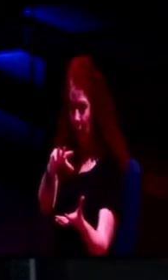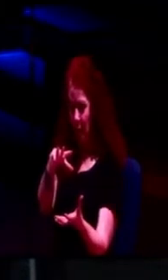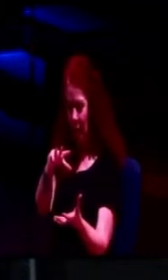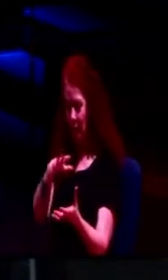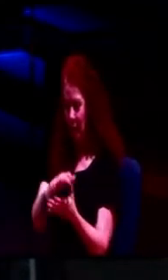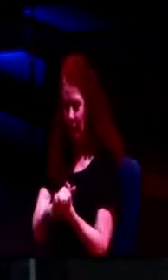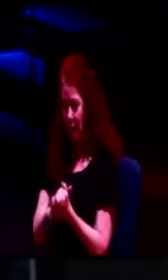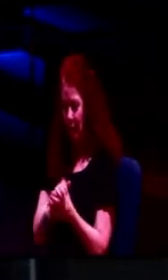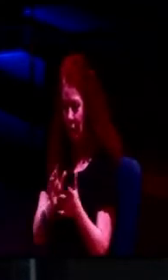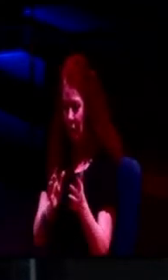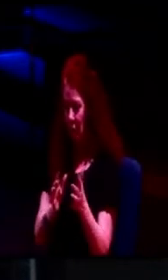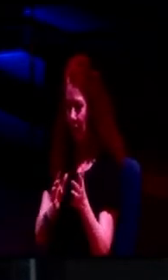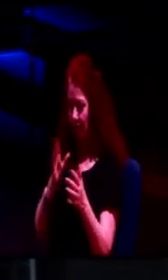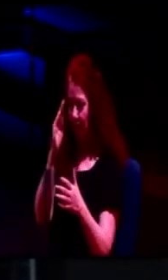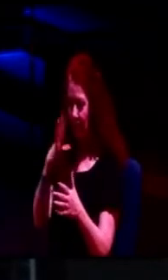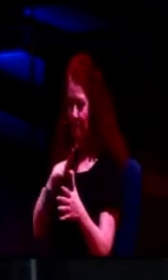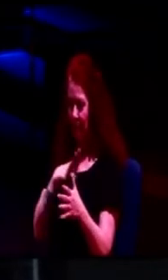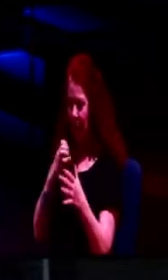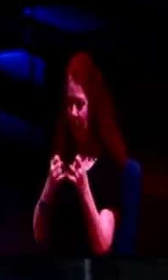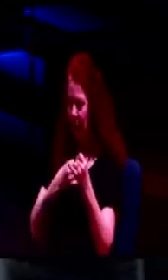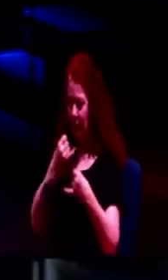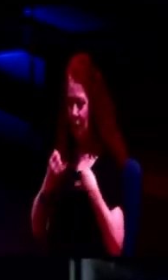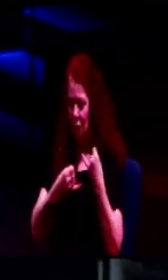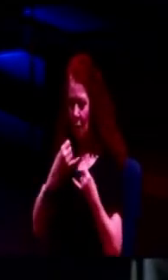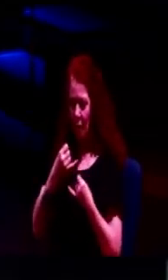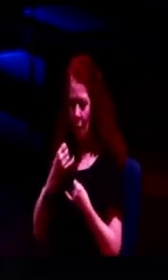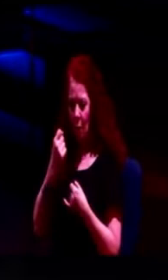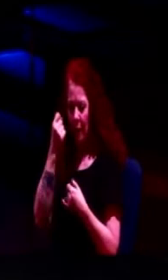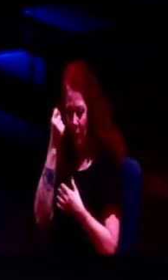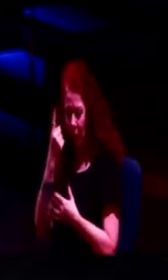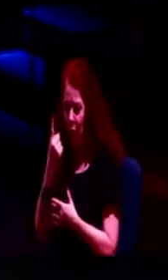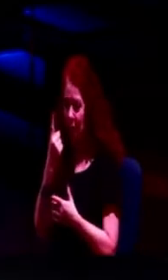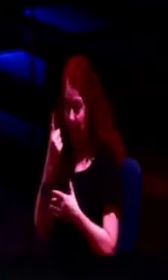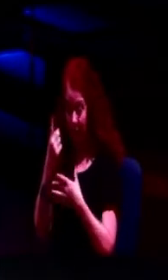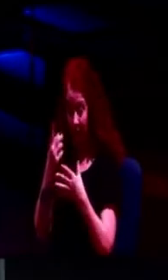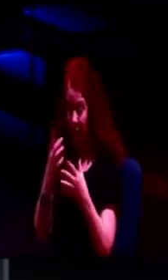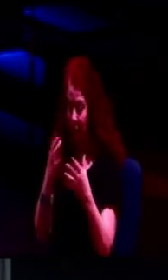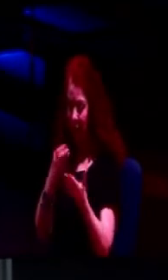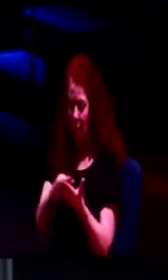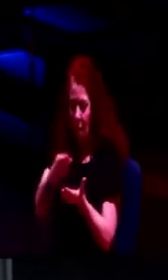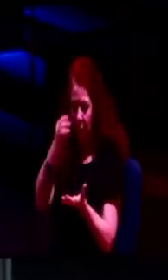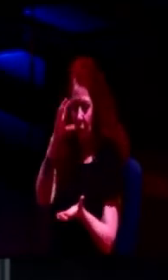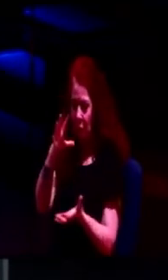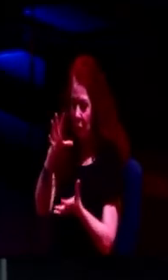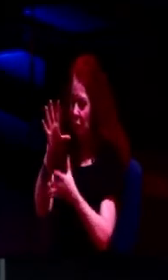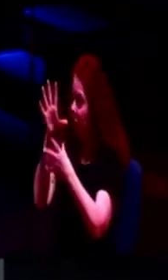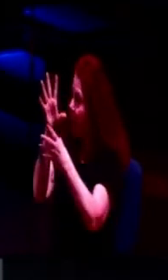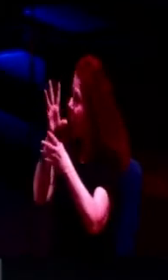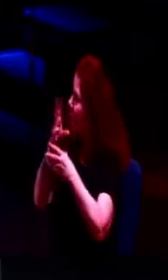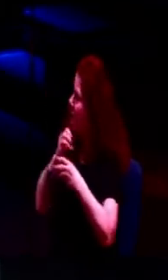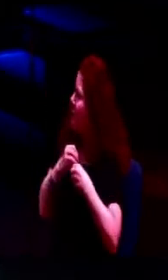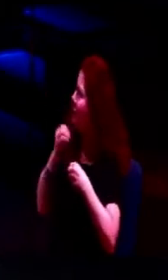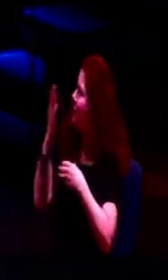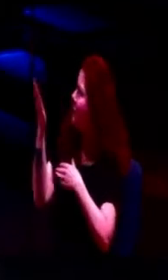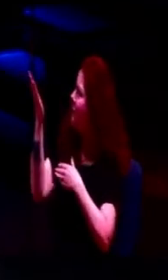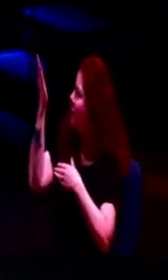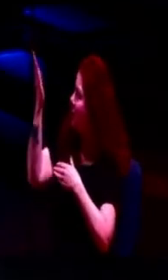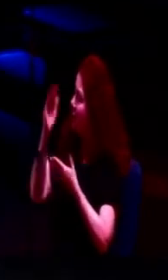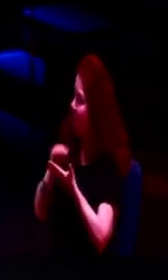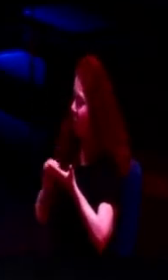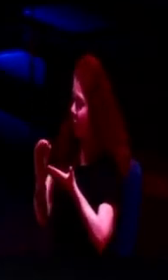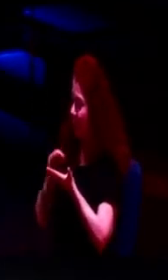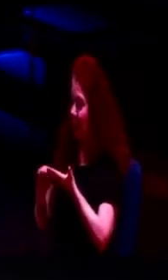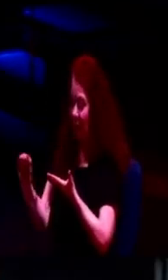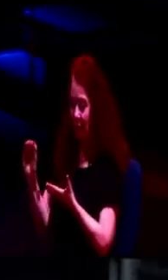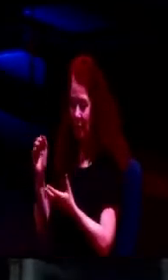Because when we find the treasure, when we recognize what Jesus has done for us and we accept his forgiveness and it waves over